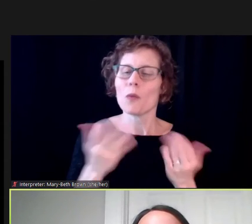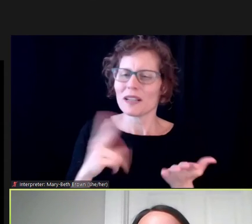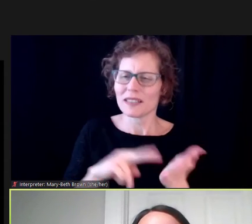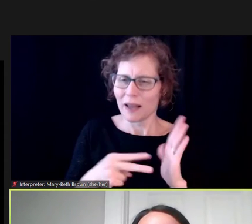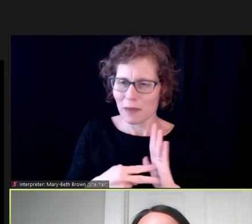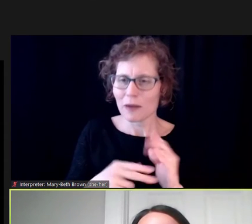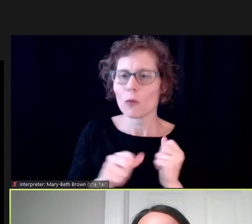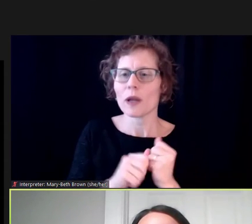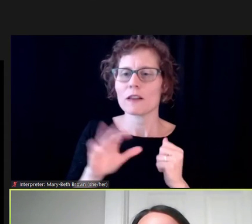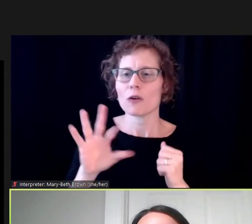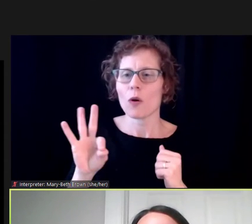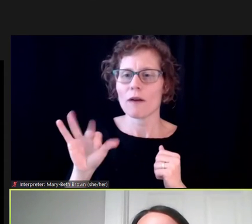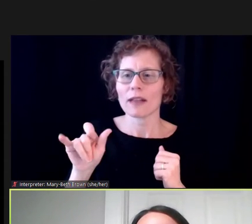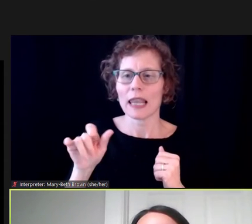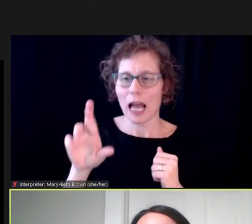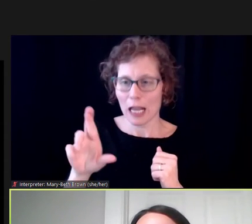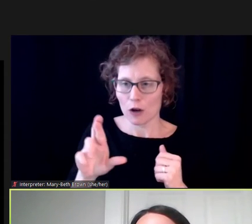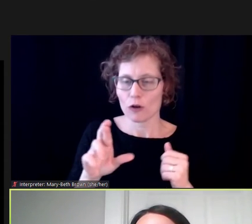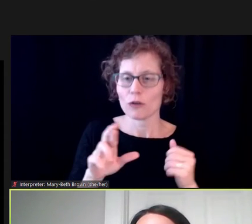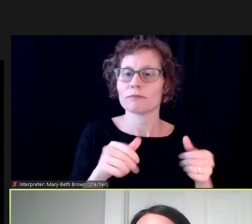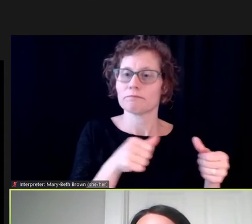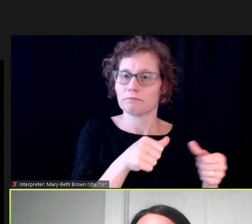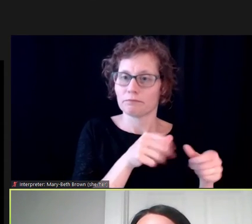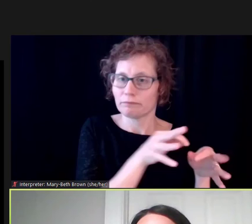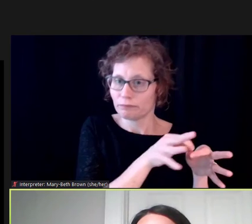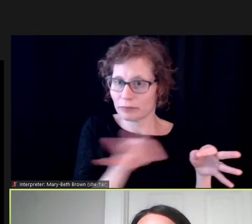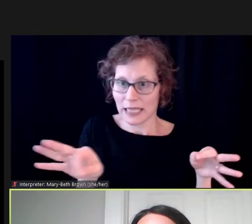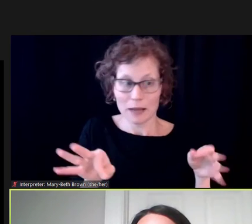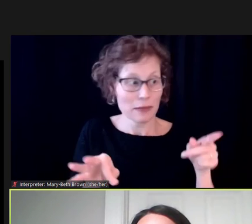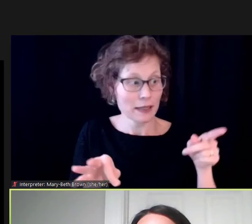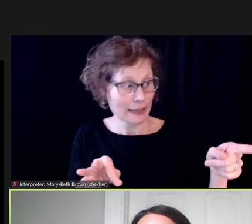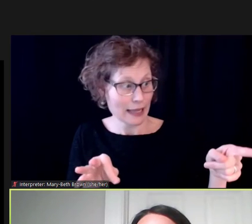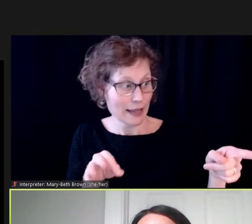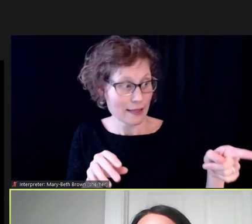a clear statement, such as the one shown here.